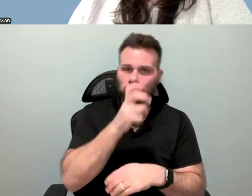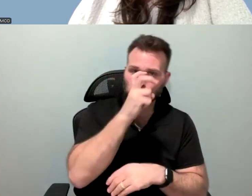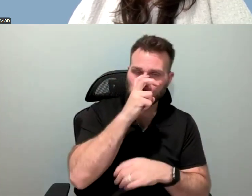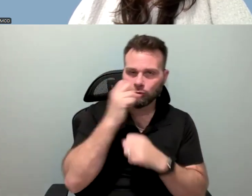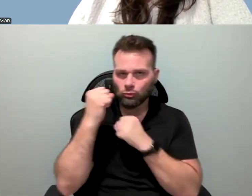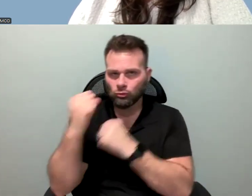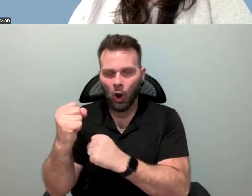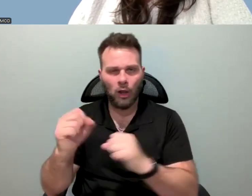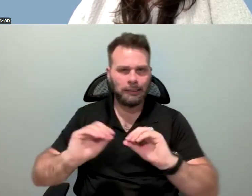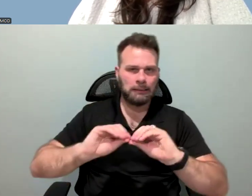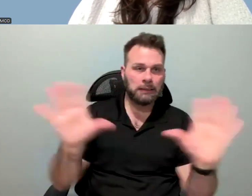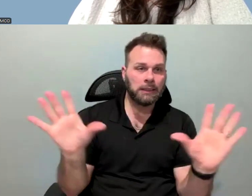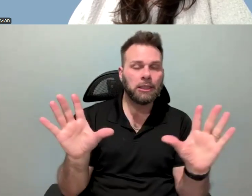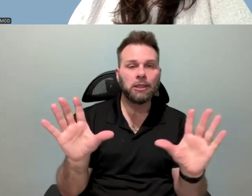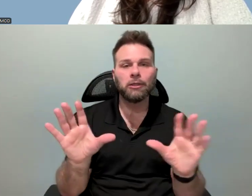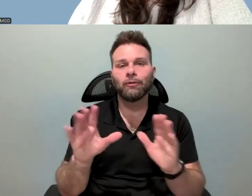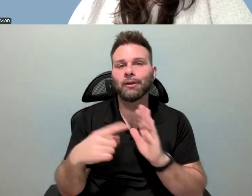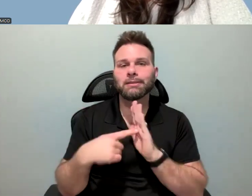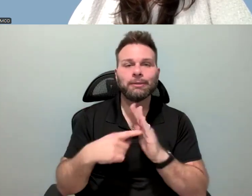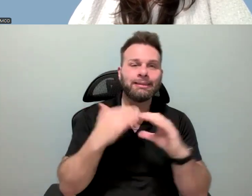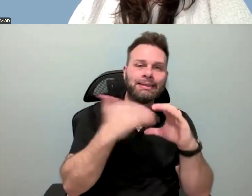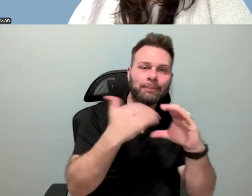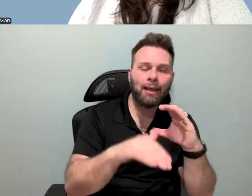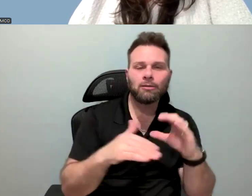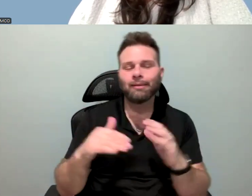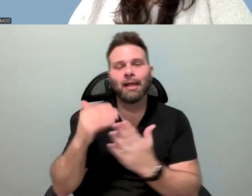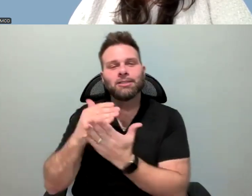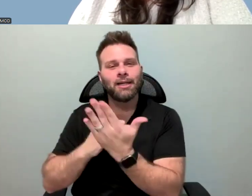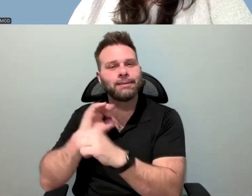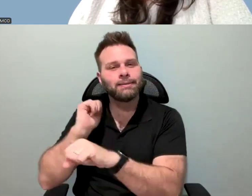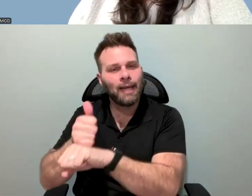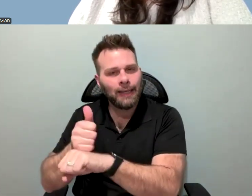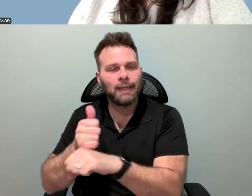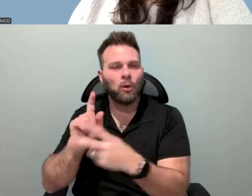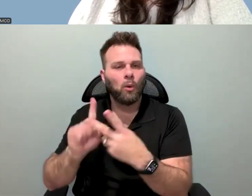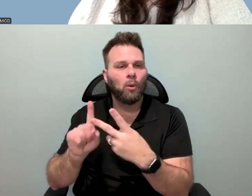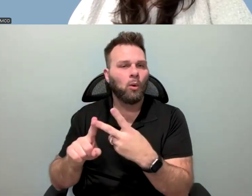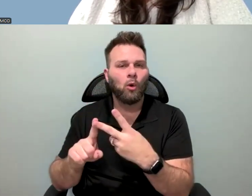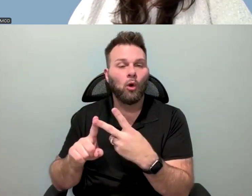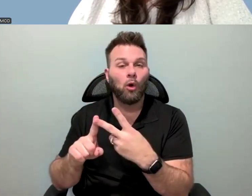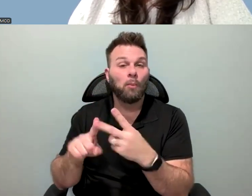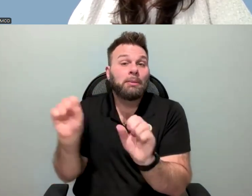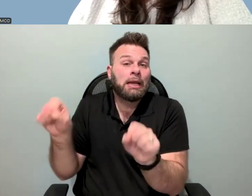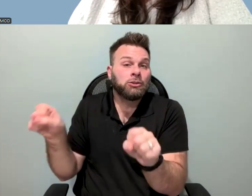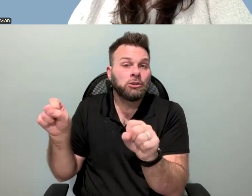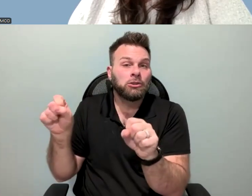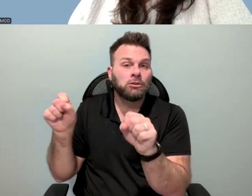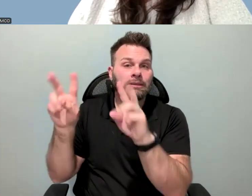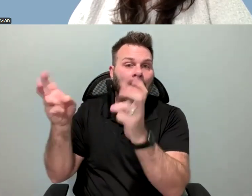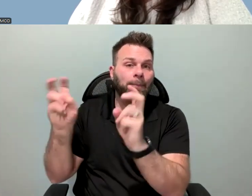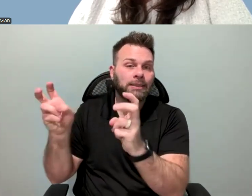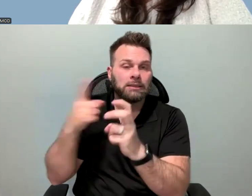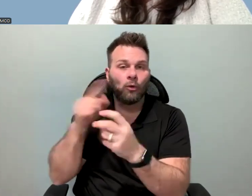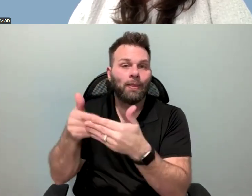And deliberation, which is like emails, other than agenda setting or putting up issues to be discussed at the next commission